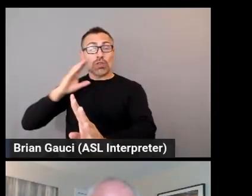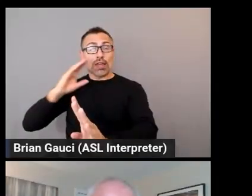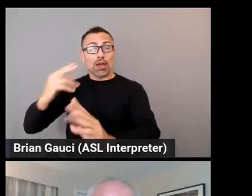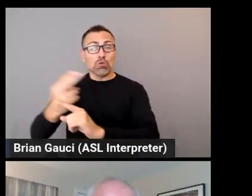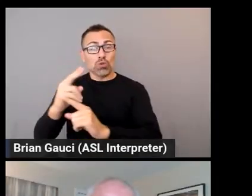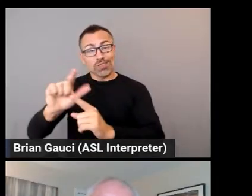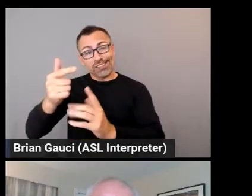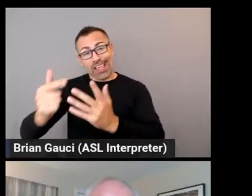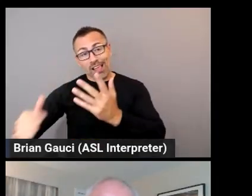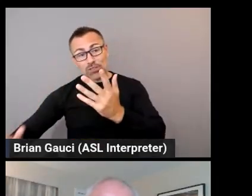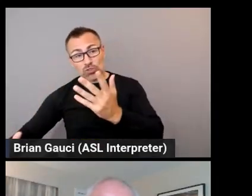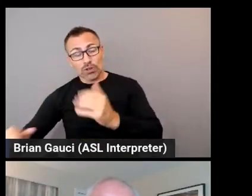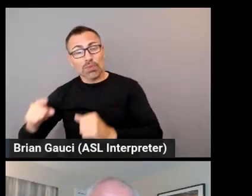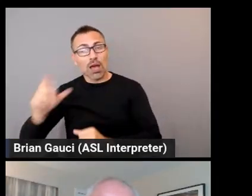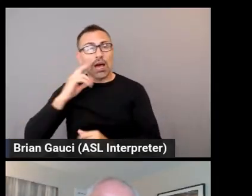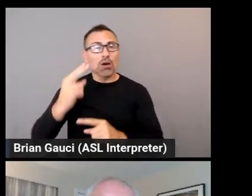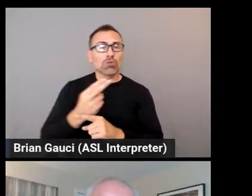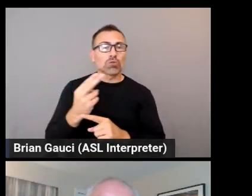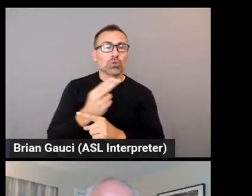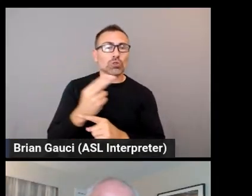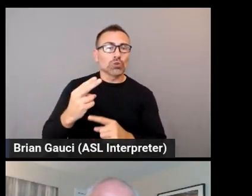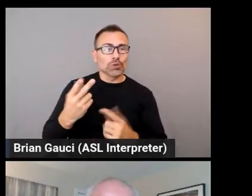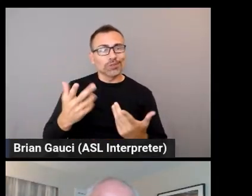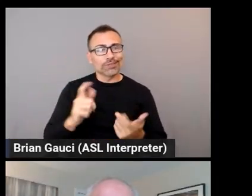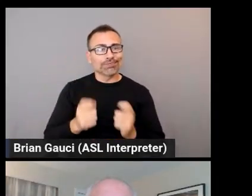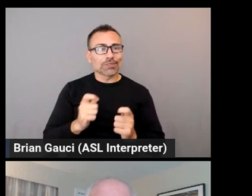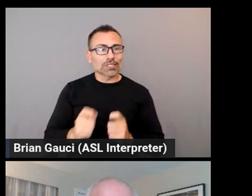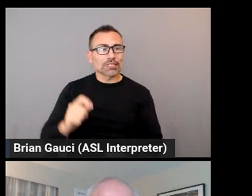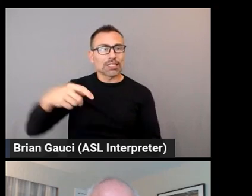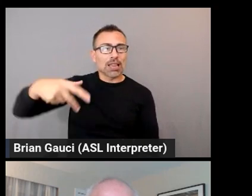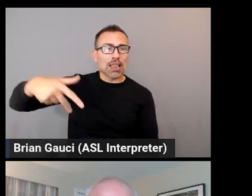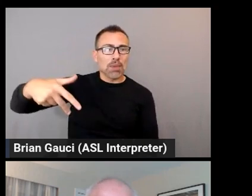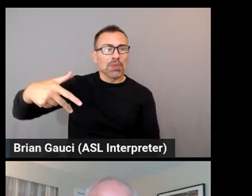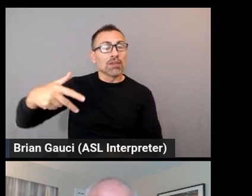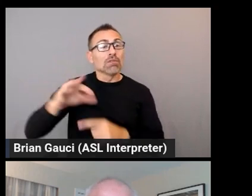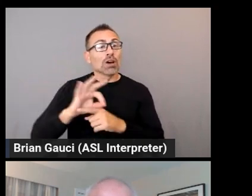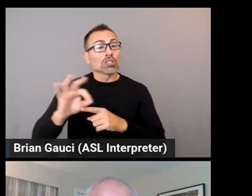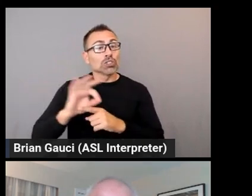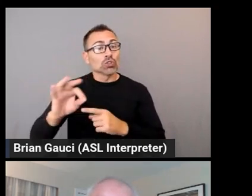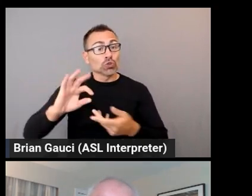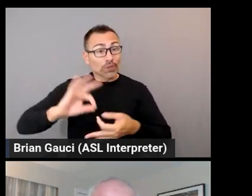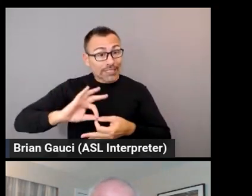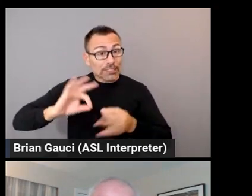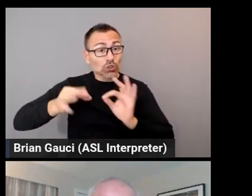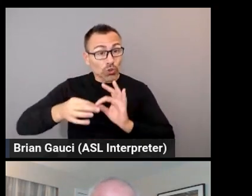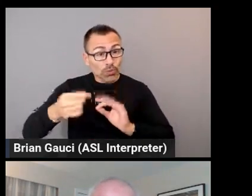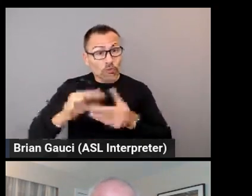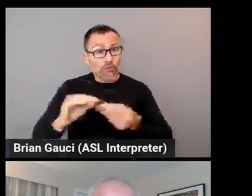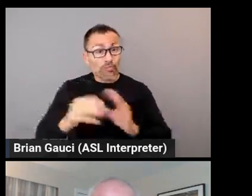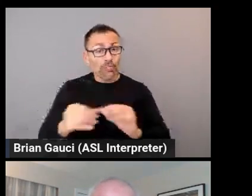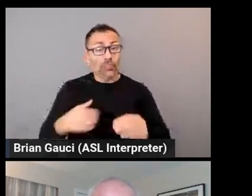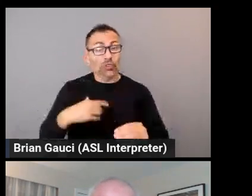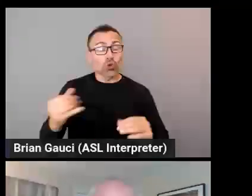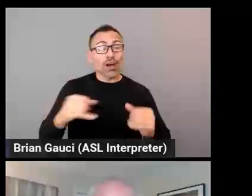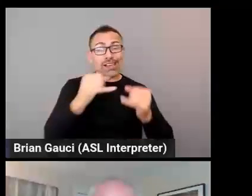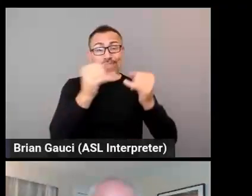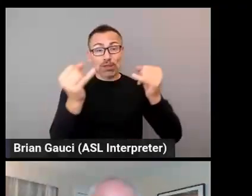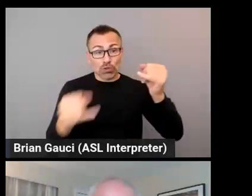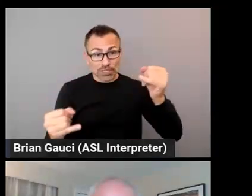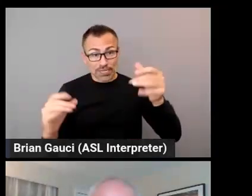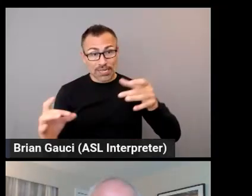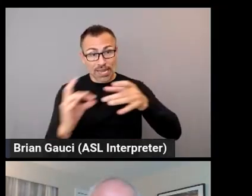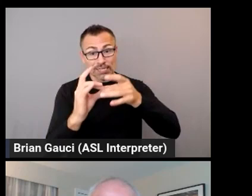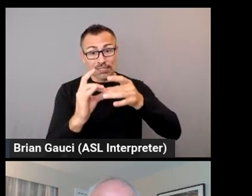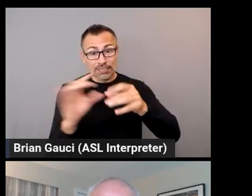Lambda function that I write to interpret those messages. So I can draw that connection just like any other. And then you'll see in Change Inspector